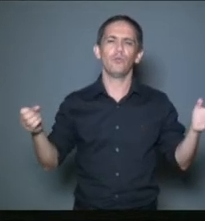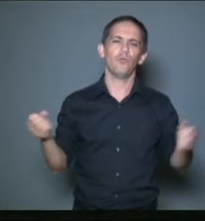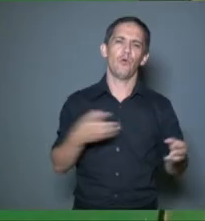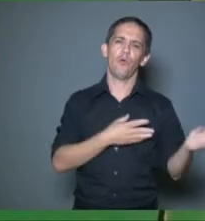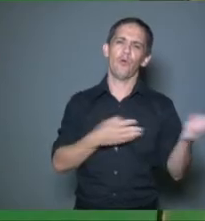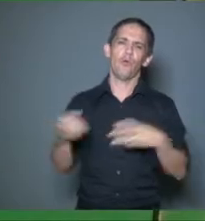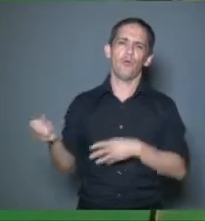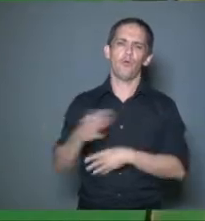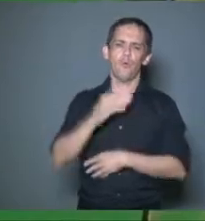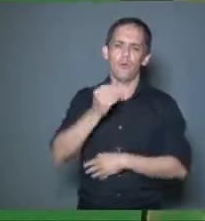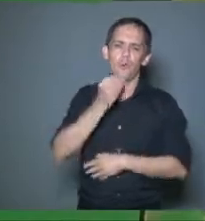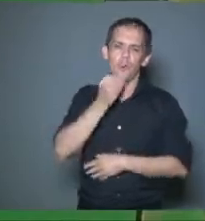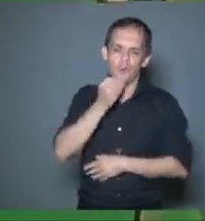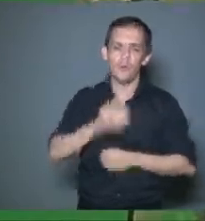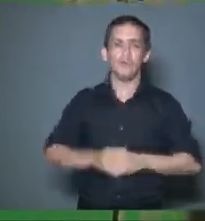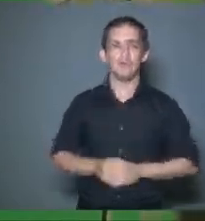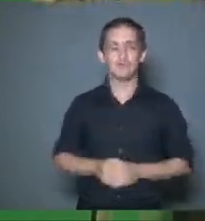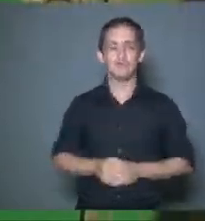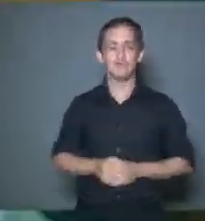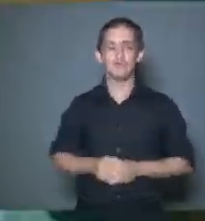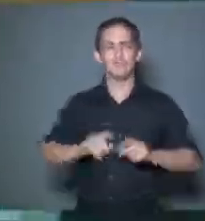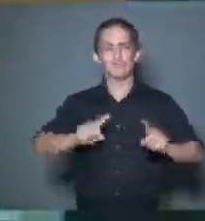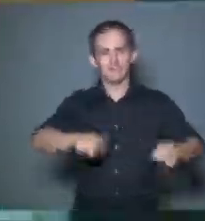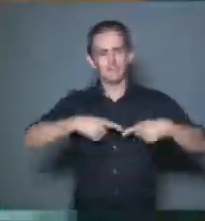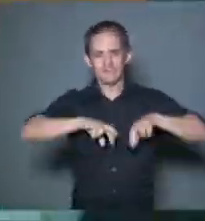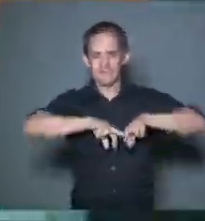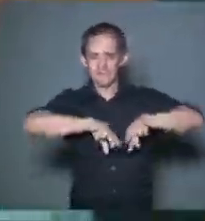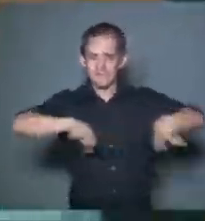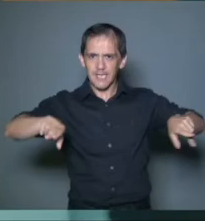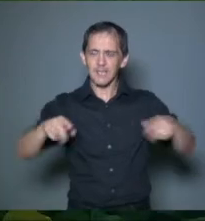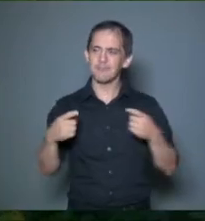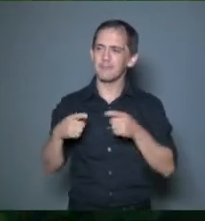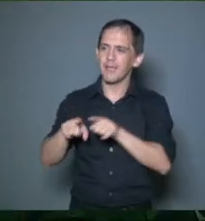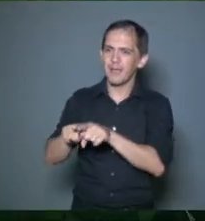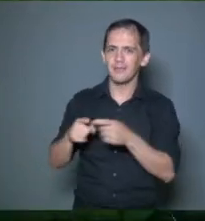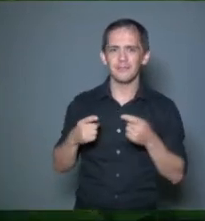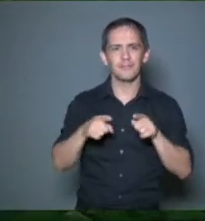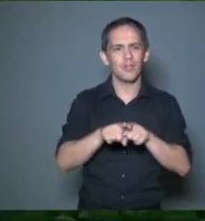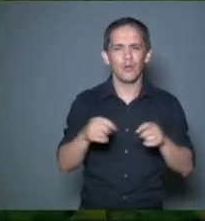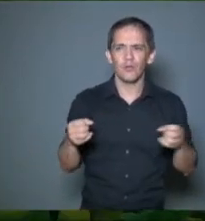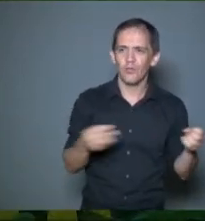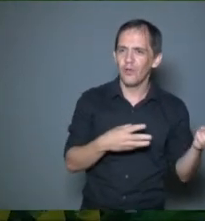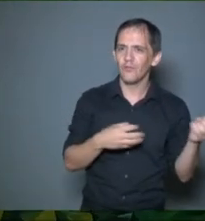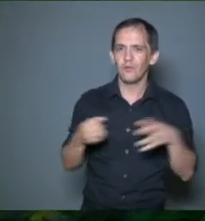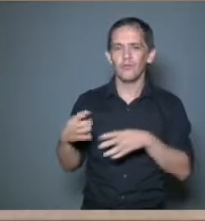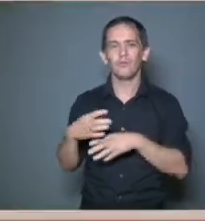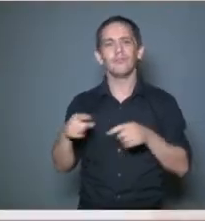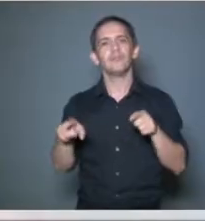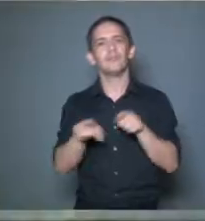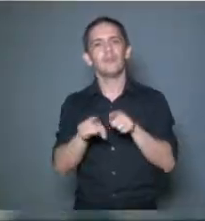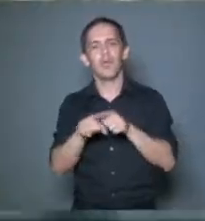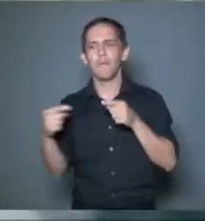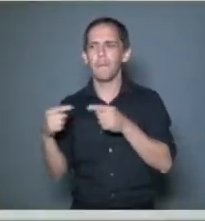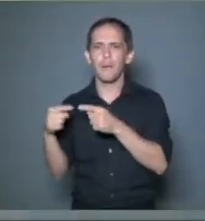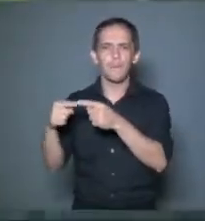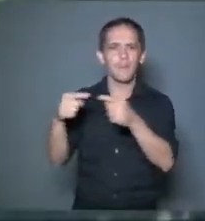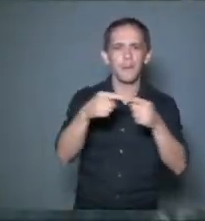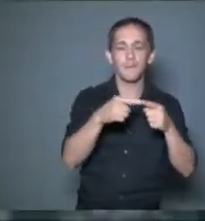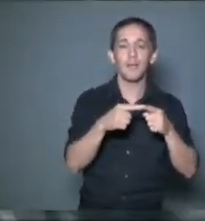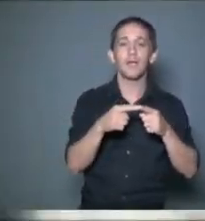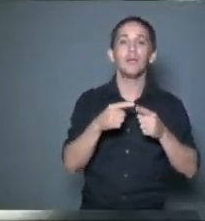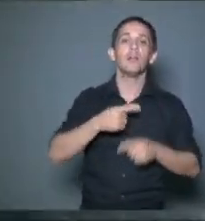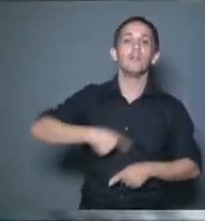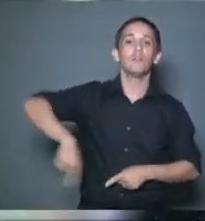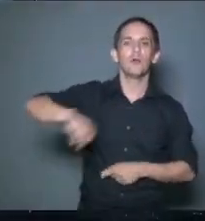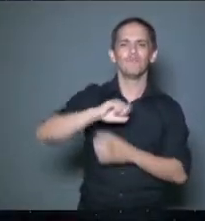and open the doors to new opportunities, new challenges, new partnerships, and new